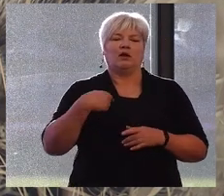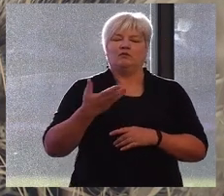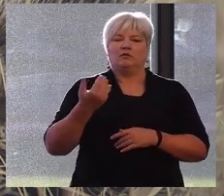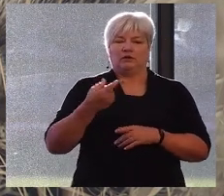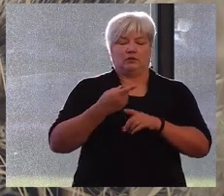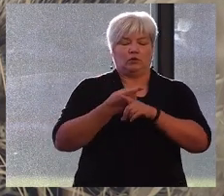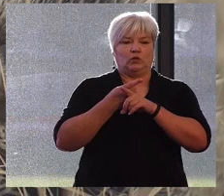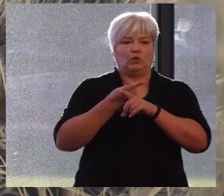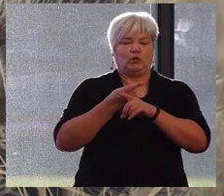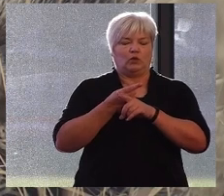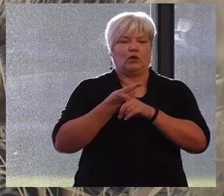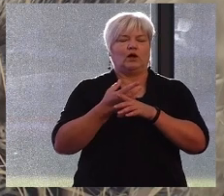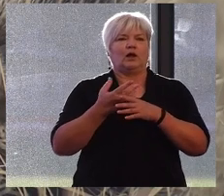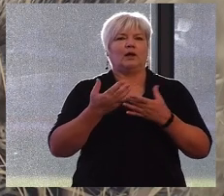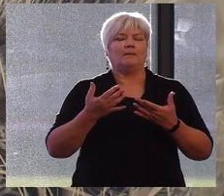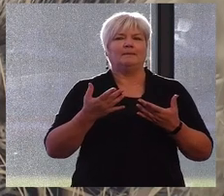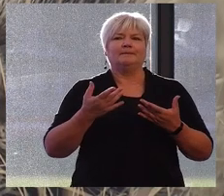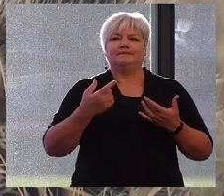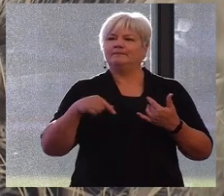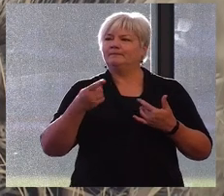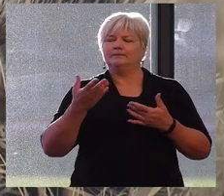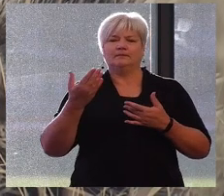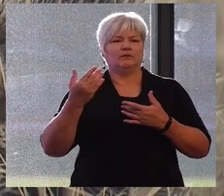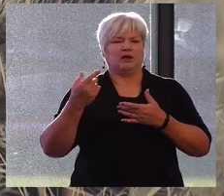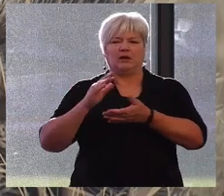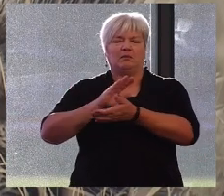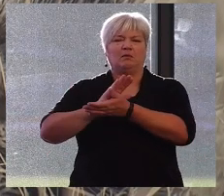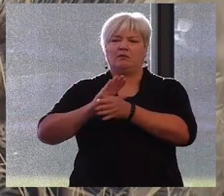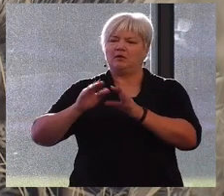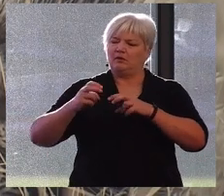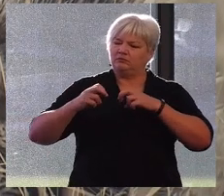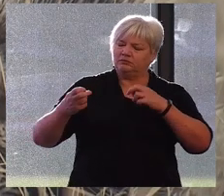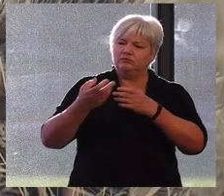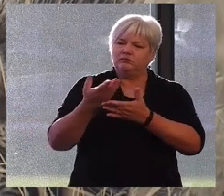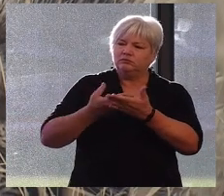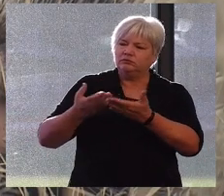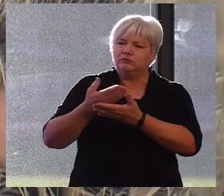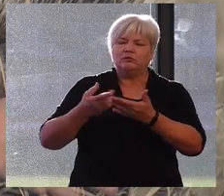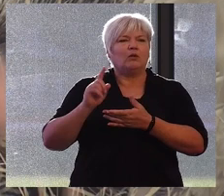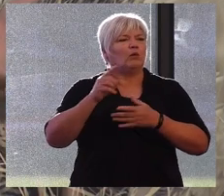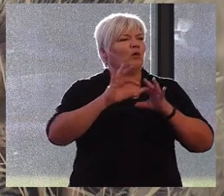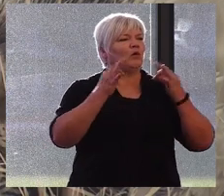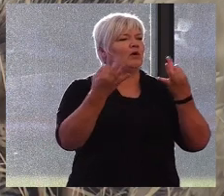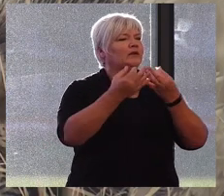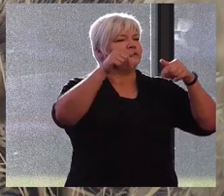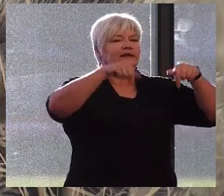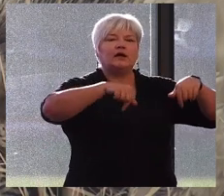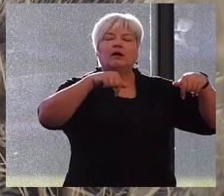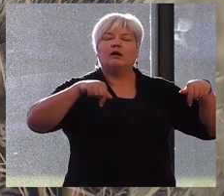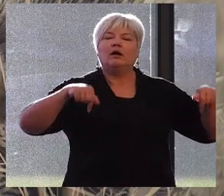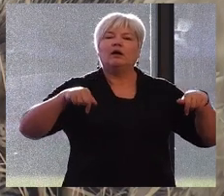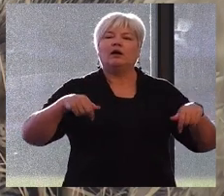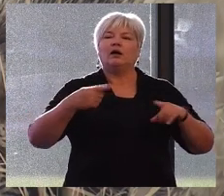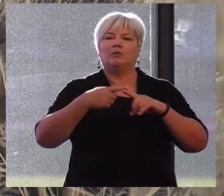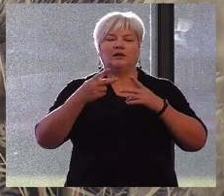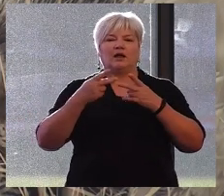conversation at the table, breakfast table, about organisations representing this room, but organisations also like